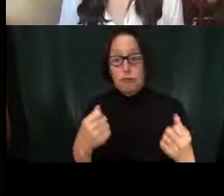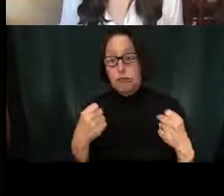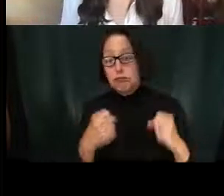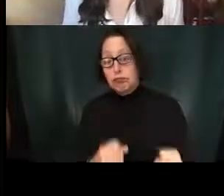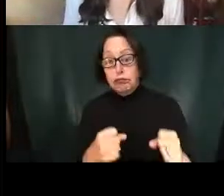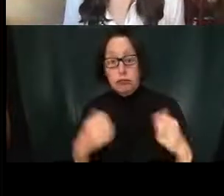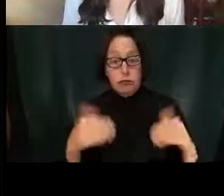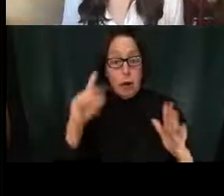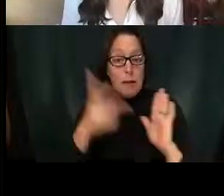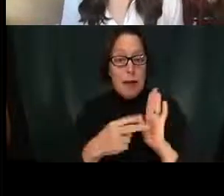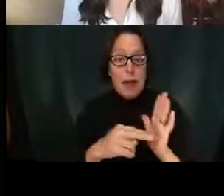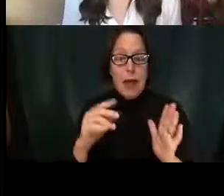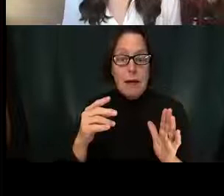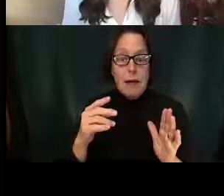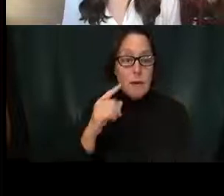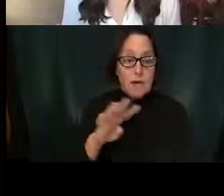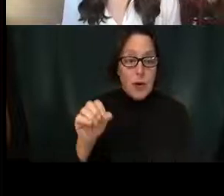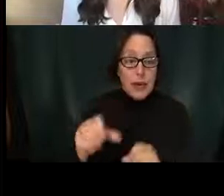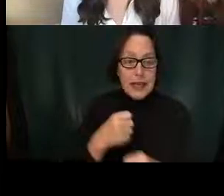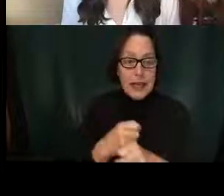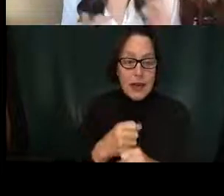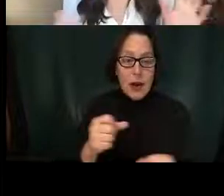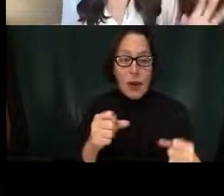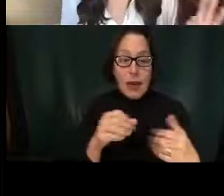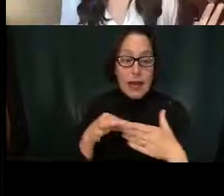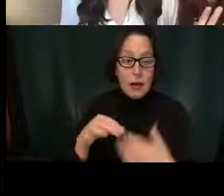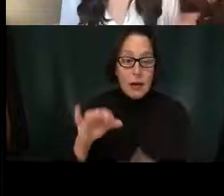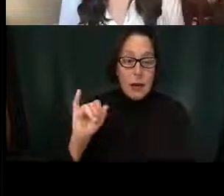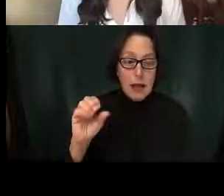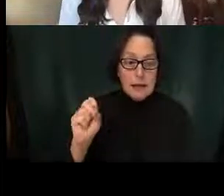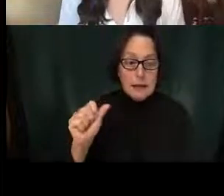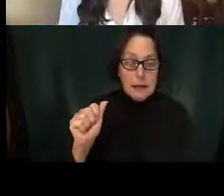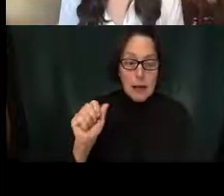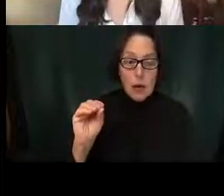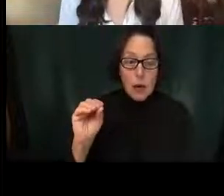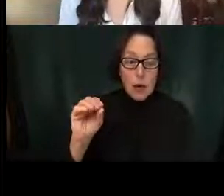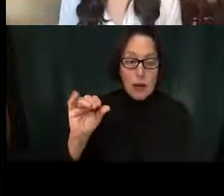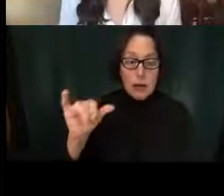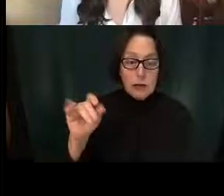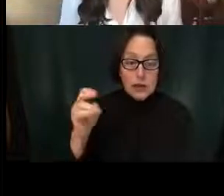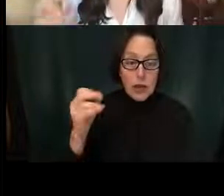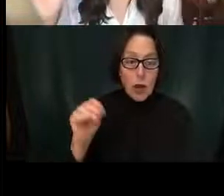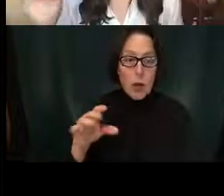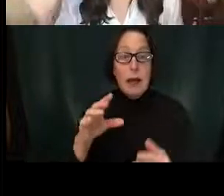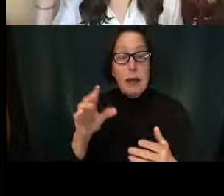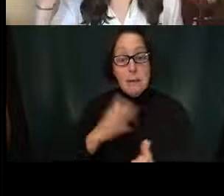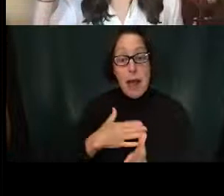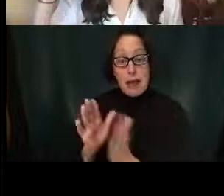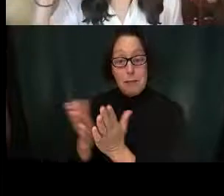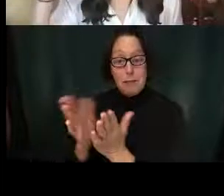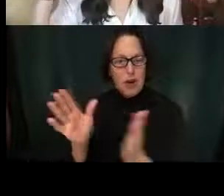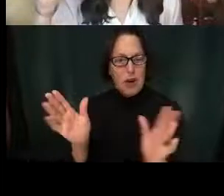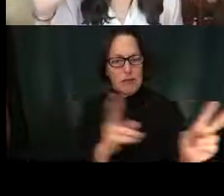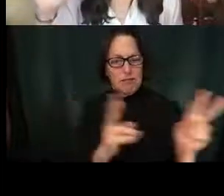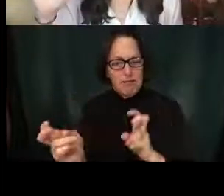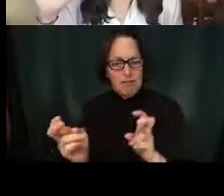away from 40-year leader Isao Yoshino, and which I've written about in the book, Learning to Lead, Leading to Learn. And this is